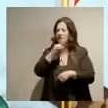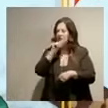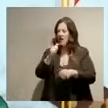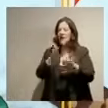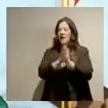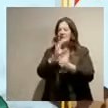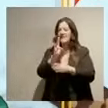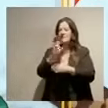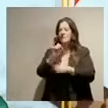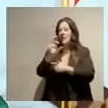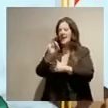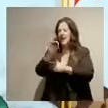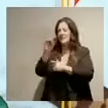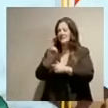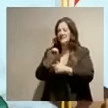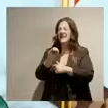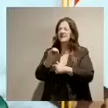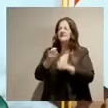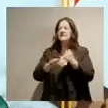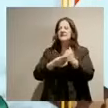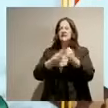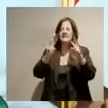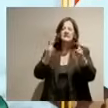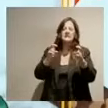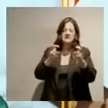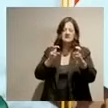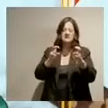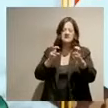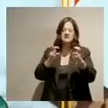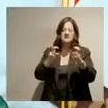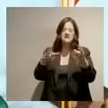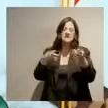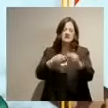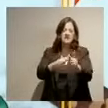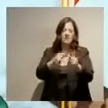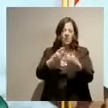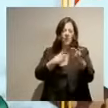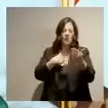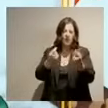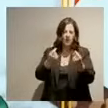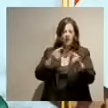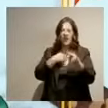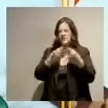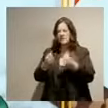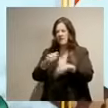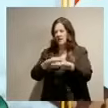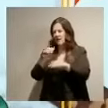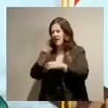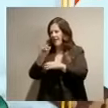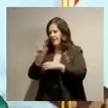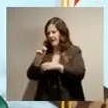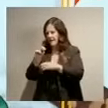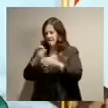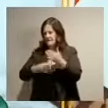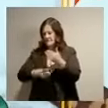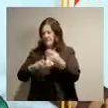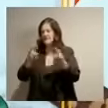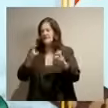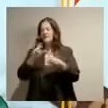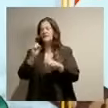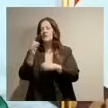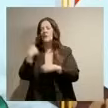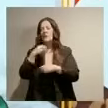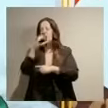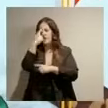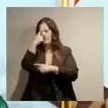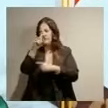7.9% efficiencies in this budget that will impact our administration. And we are looking to